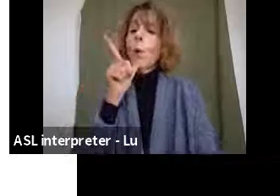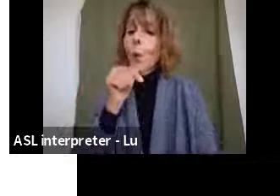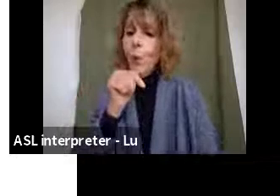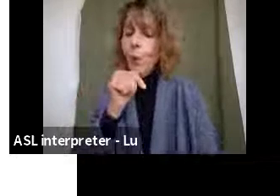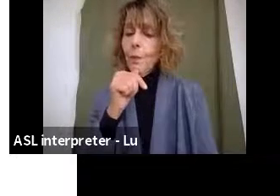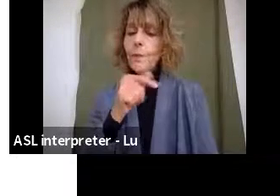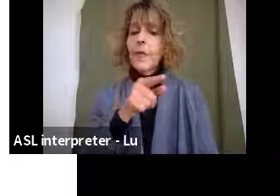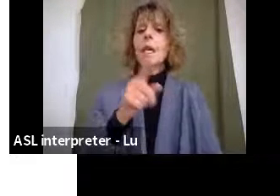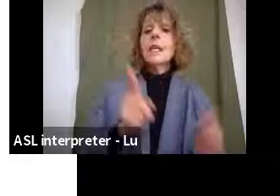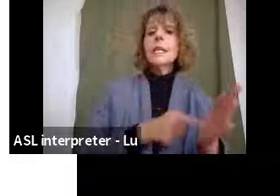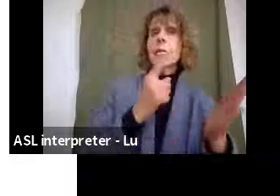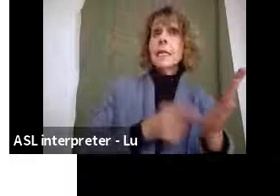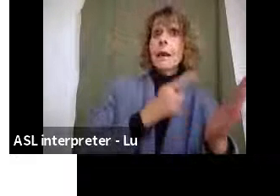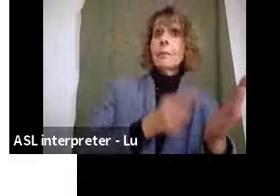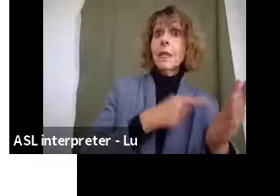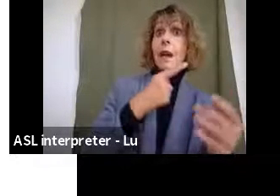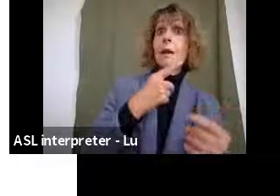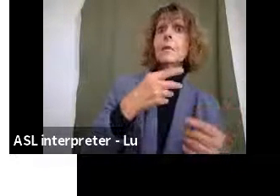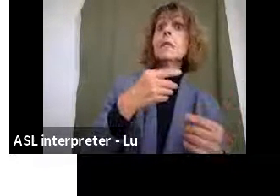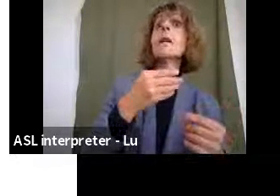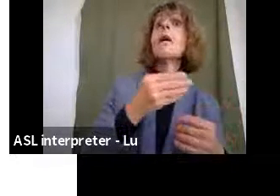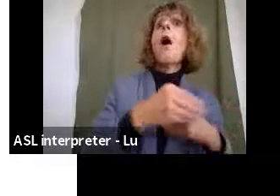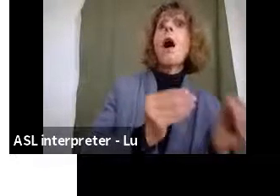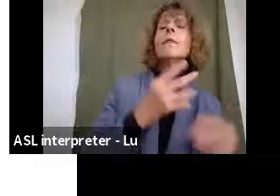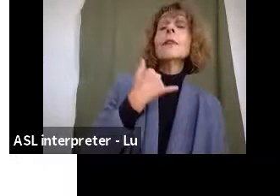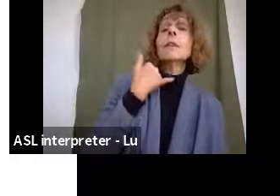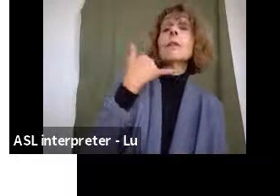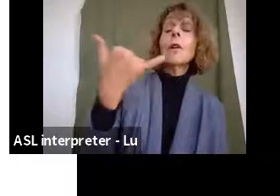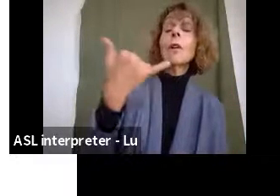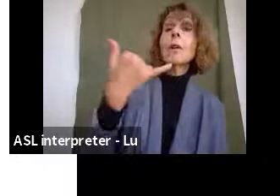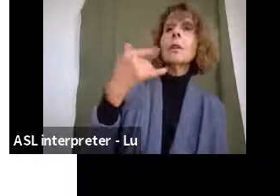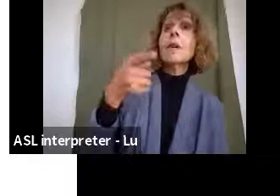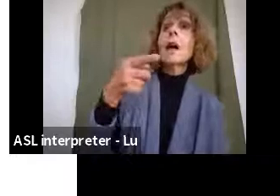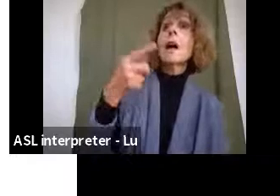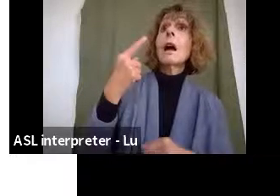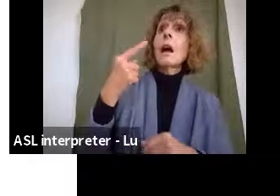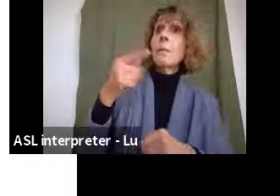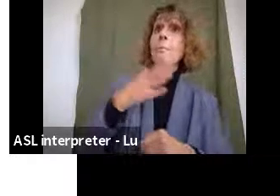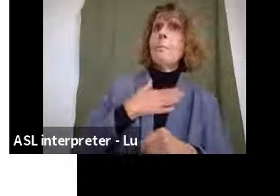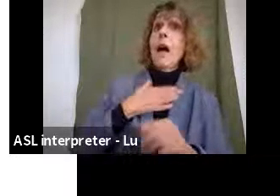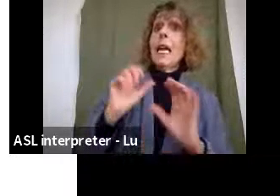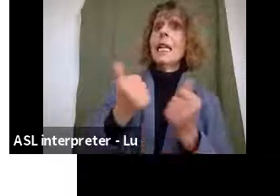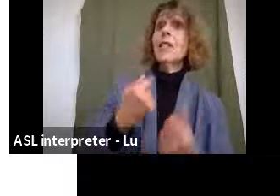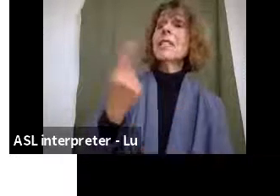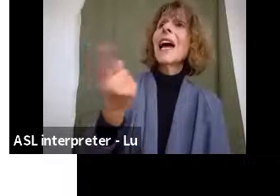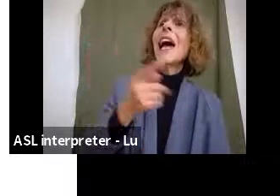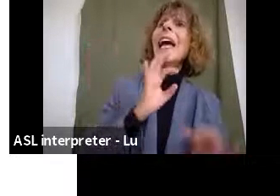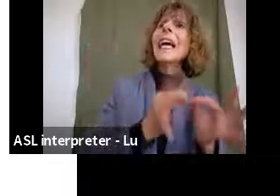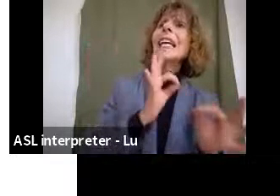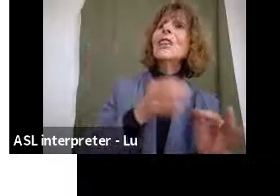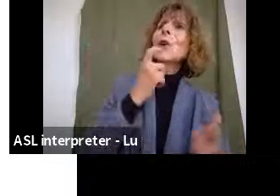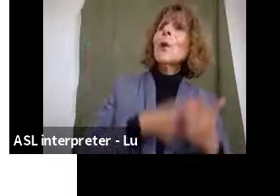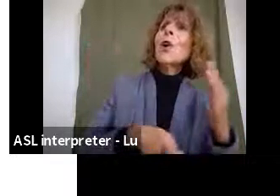than what we're reimbursed for the appointment through insurance. And we